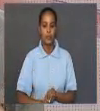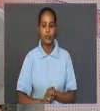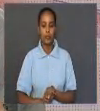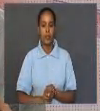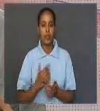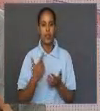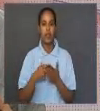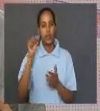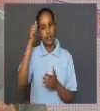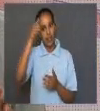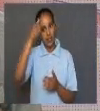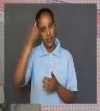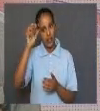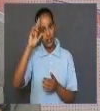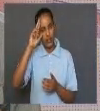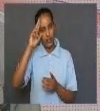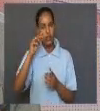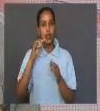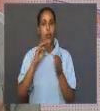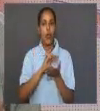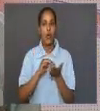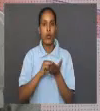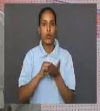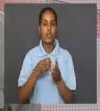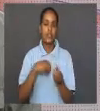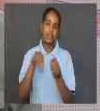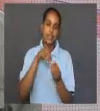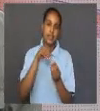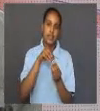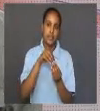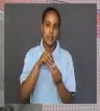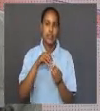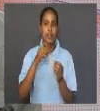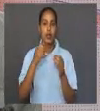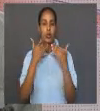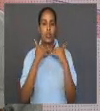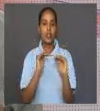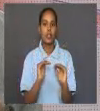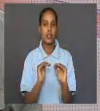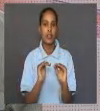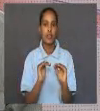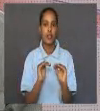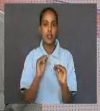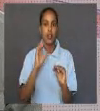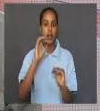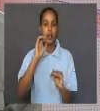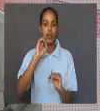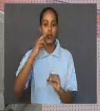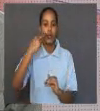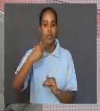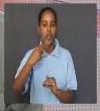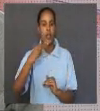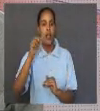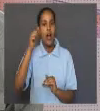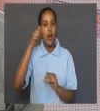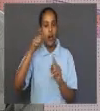An Arrhenius base is a molecule that increases the concentration of the hydroxide